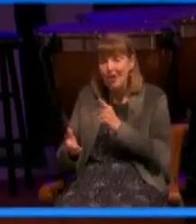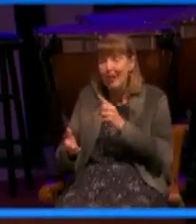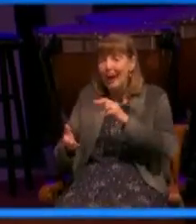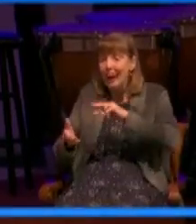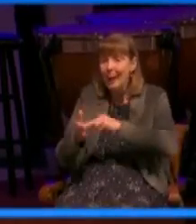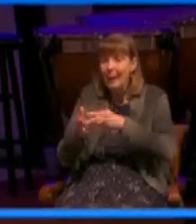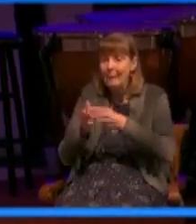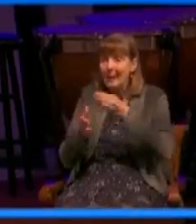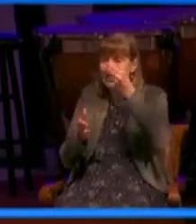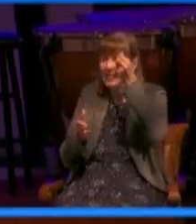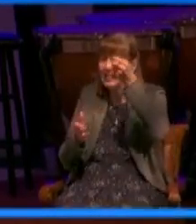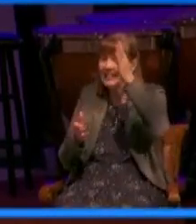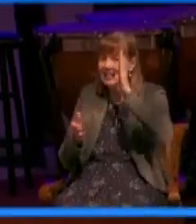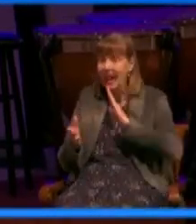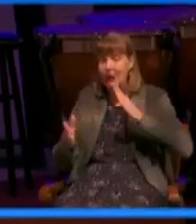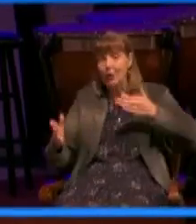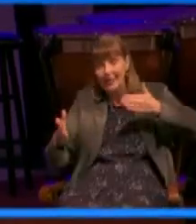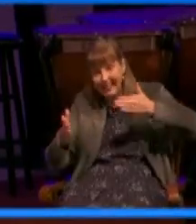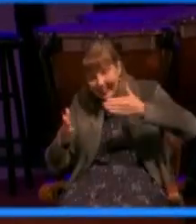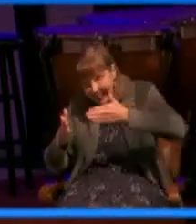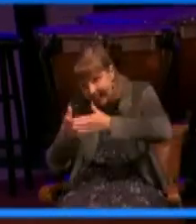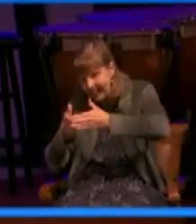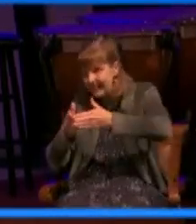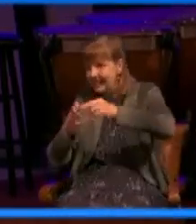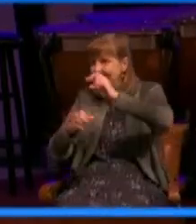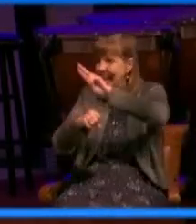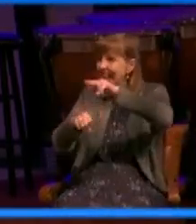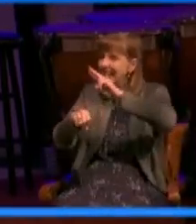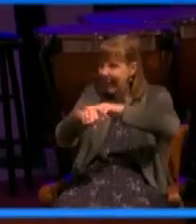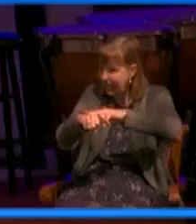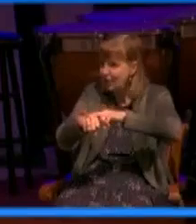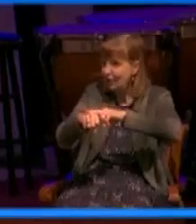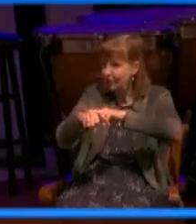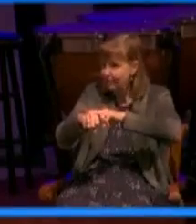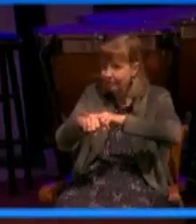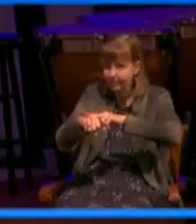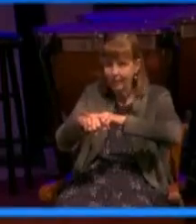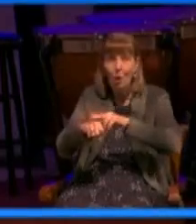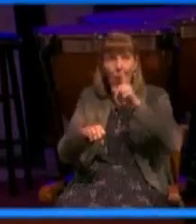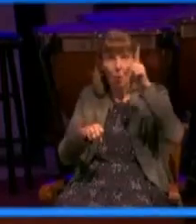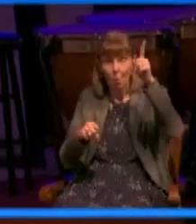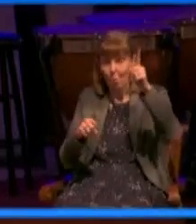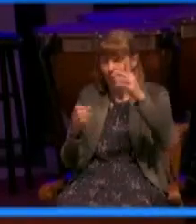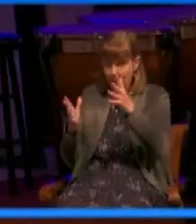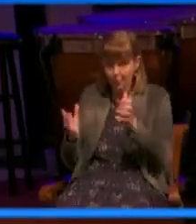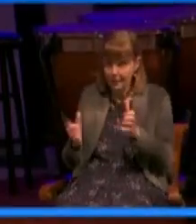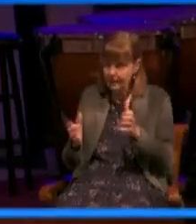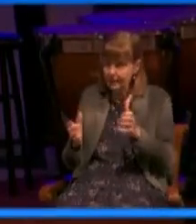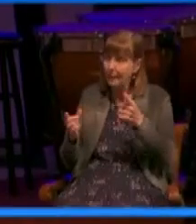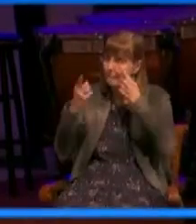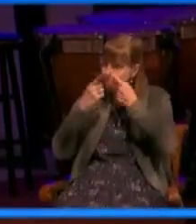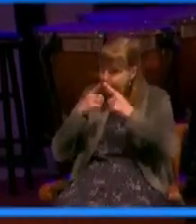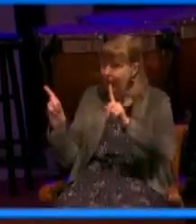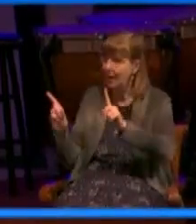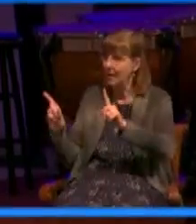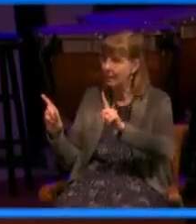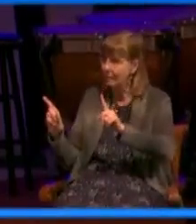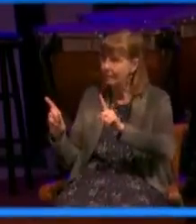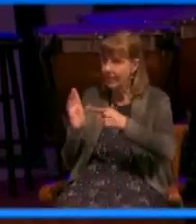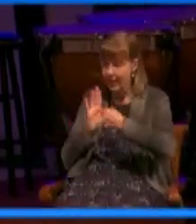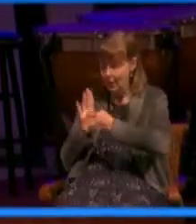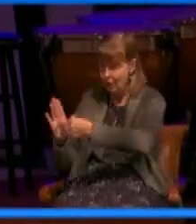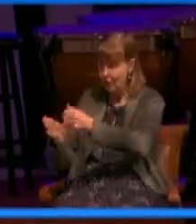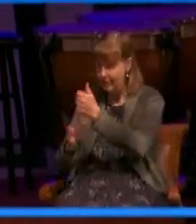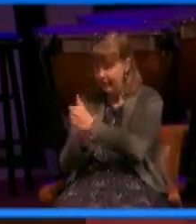of science to what he desires and wants. He literally shows up to Abraham, a